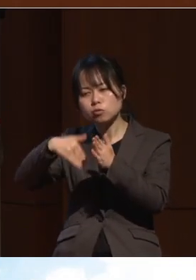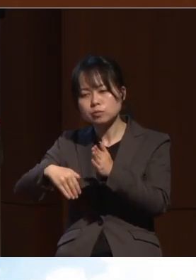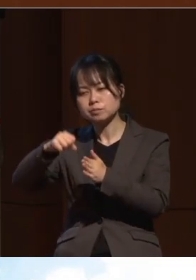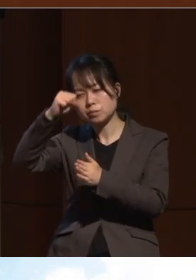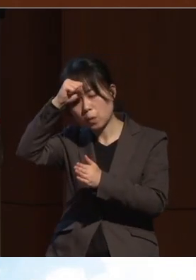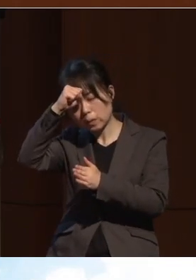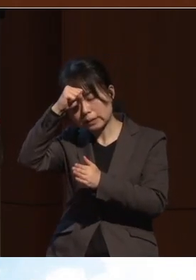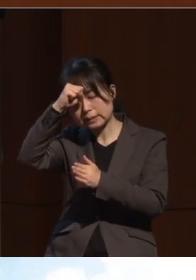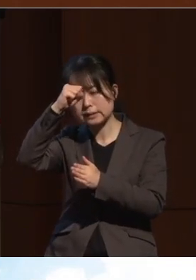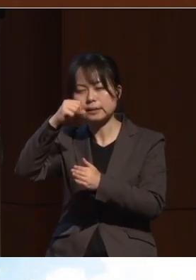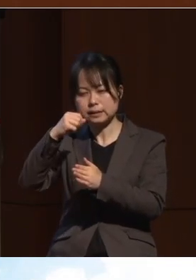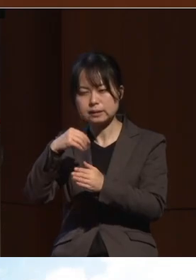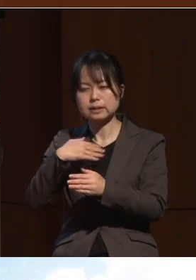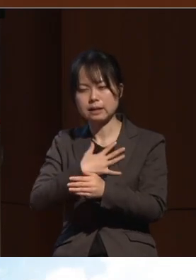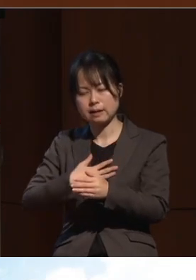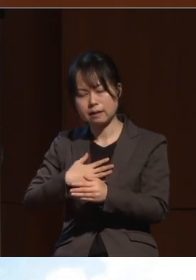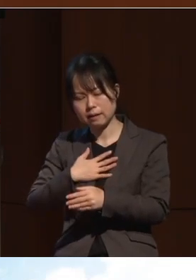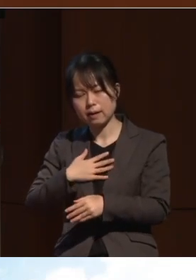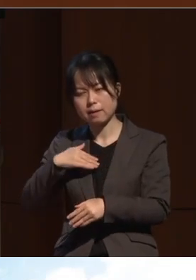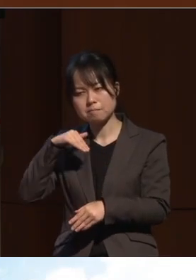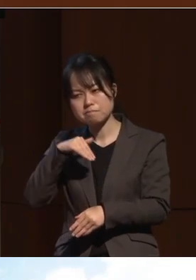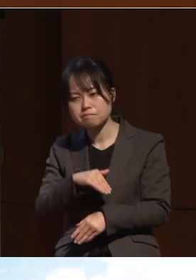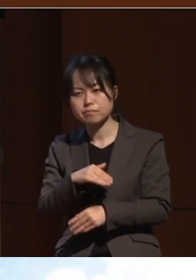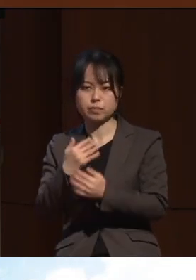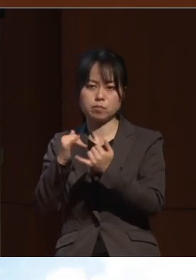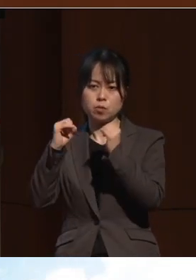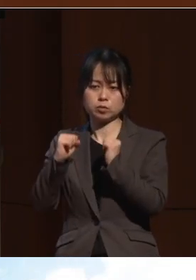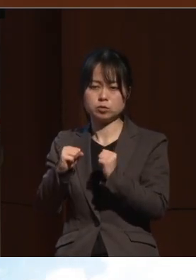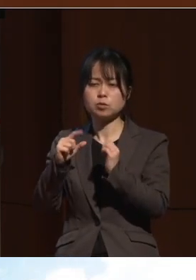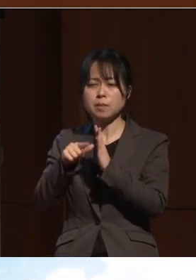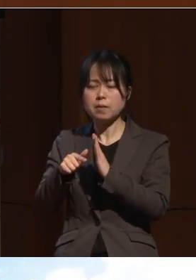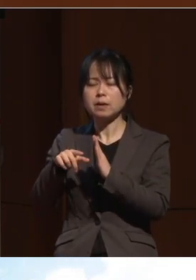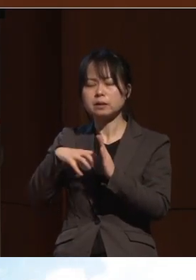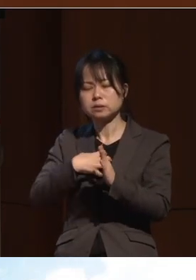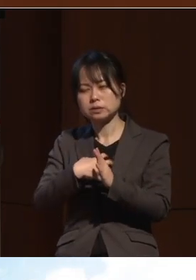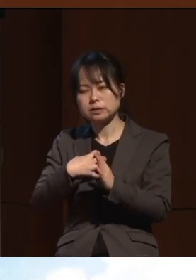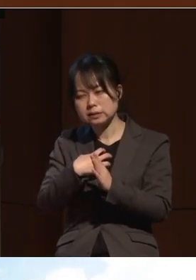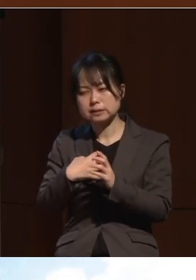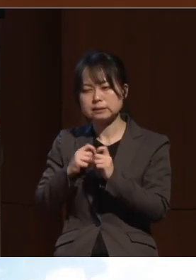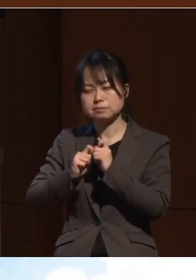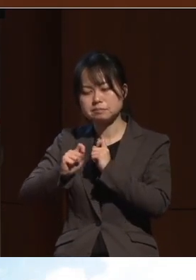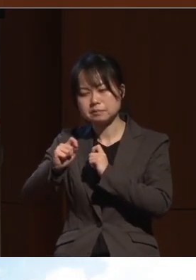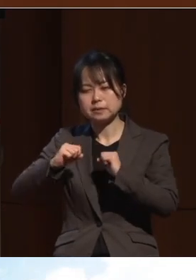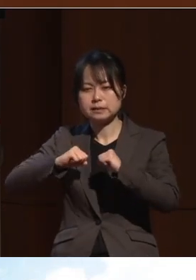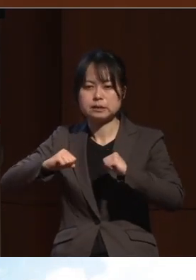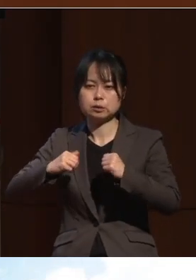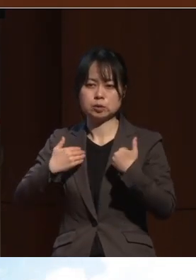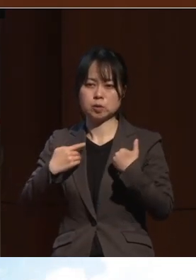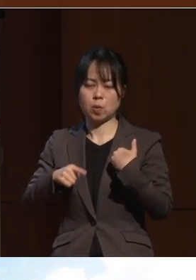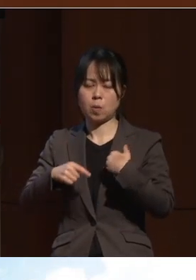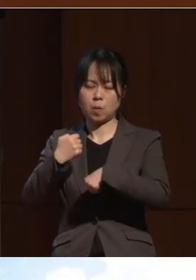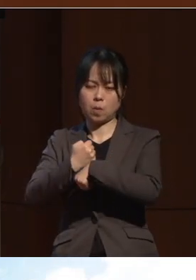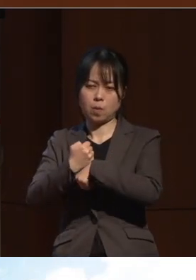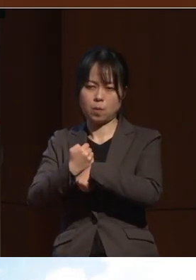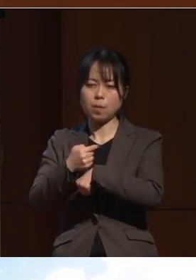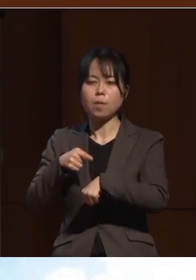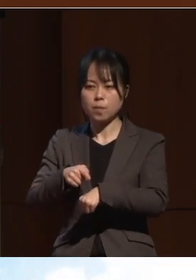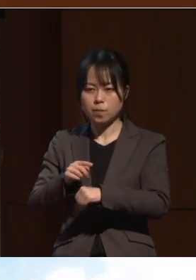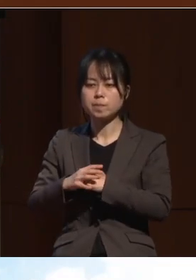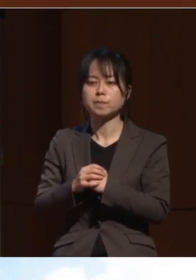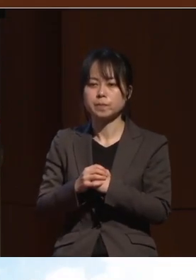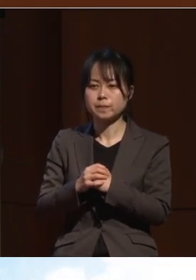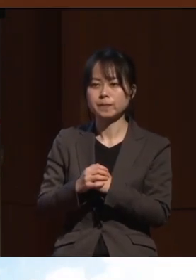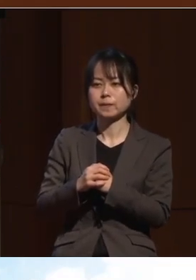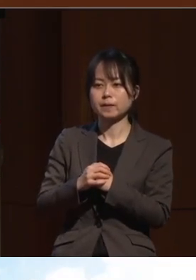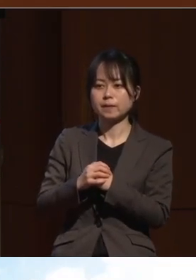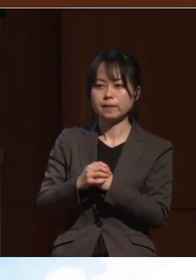many years. Now, we all know that older people have an essential role in society, many essential roles in society, including significant